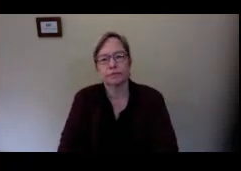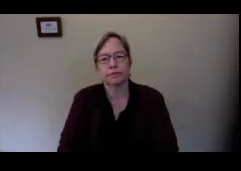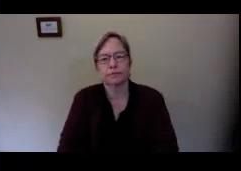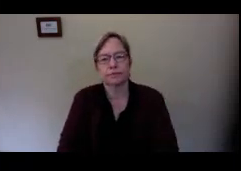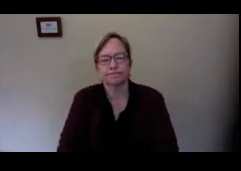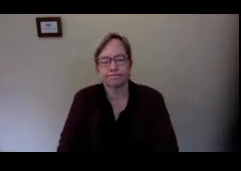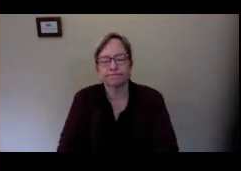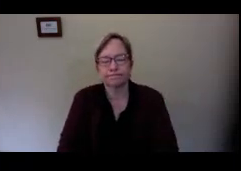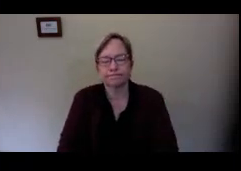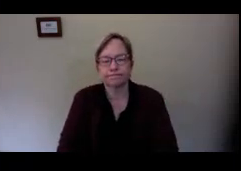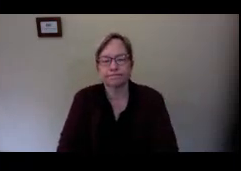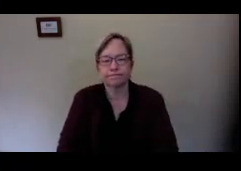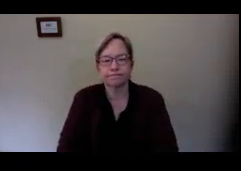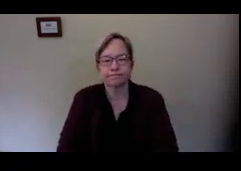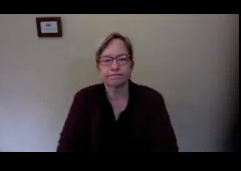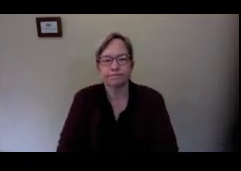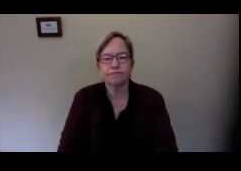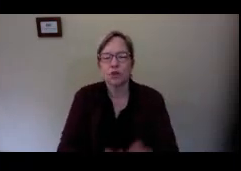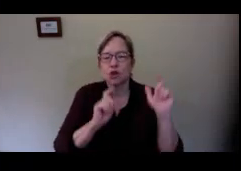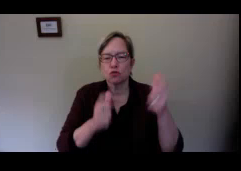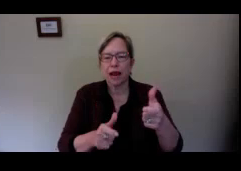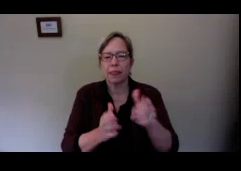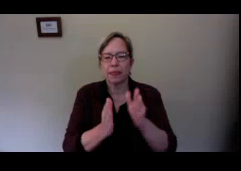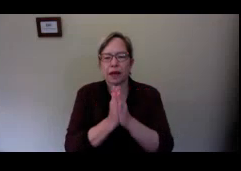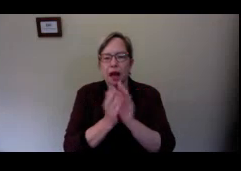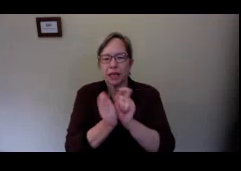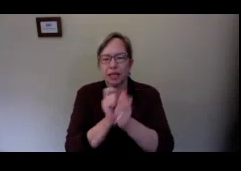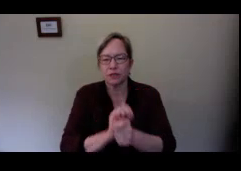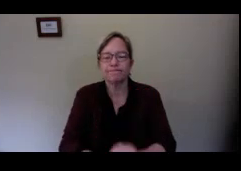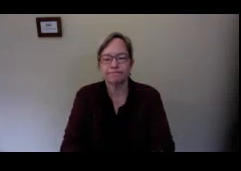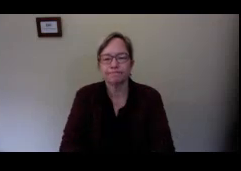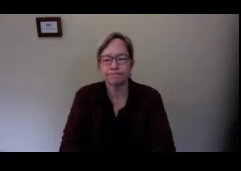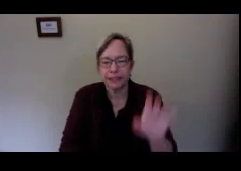Yes, grant the accommodation. Next slide.